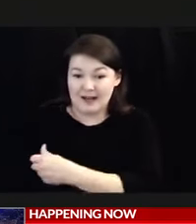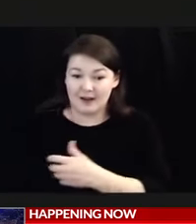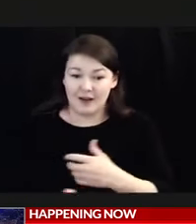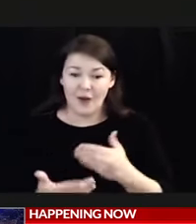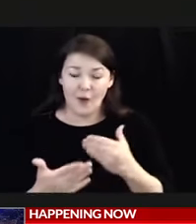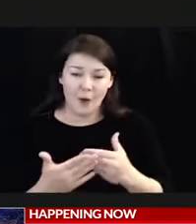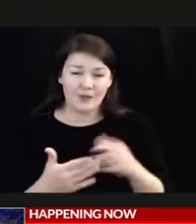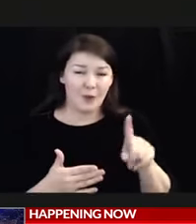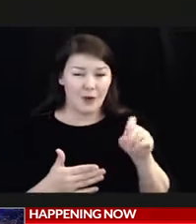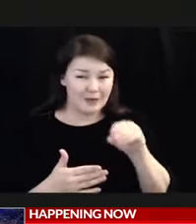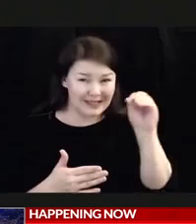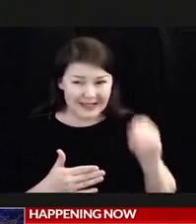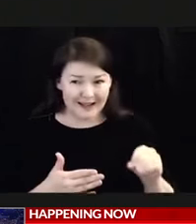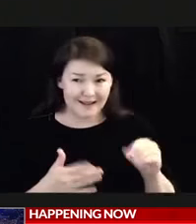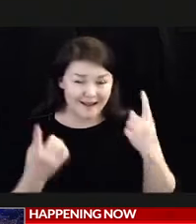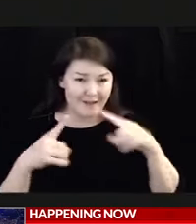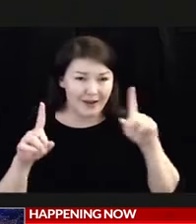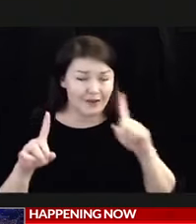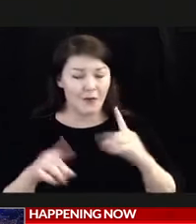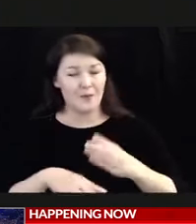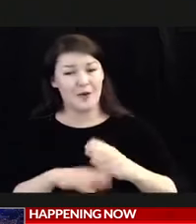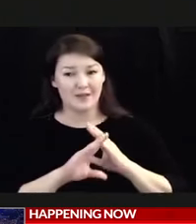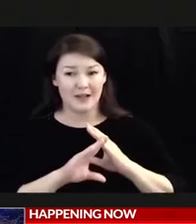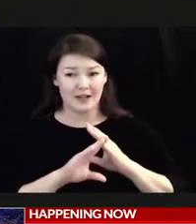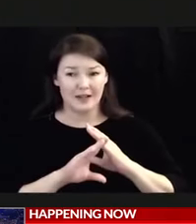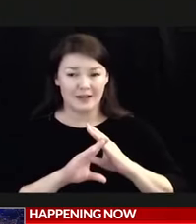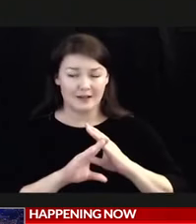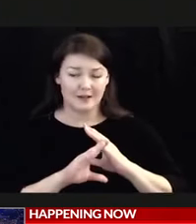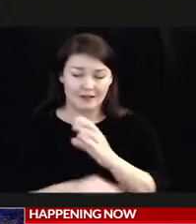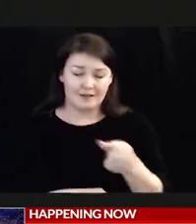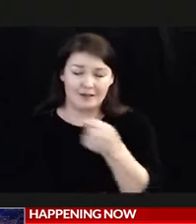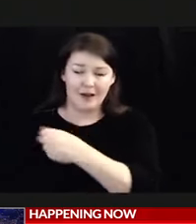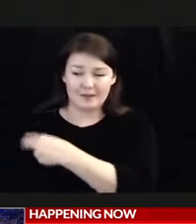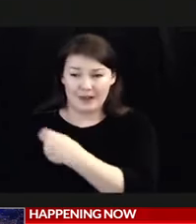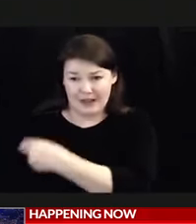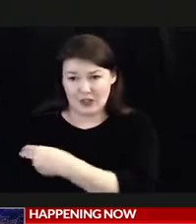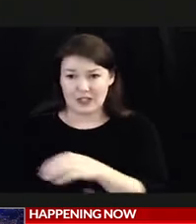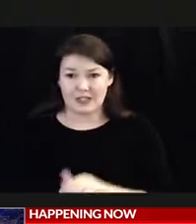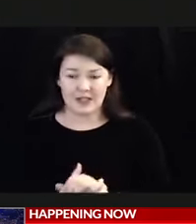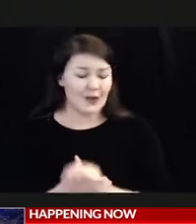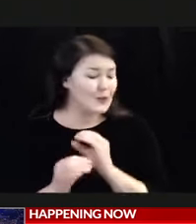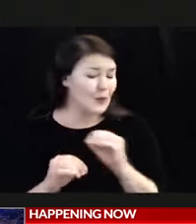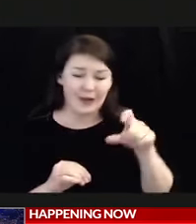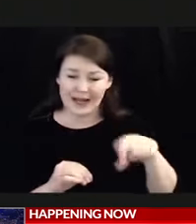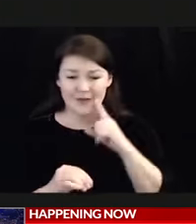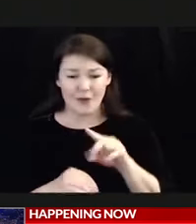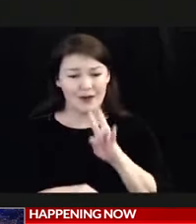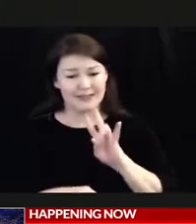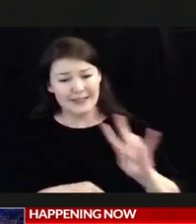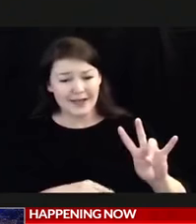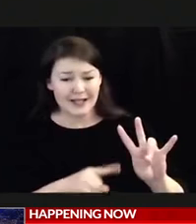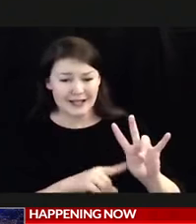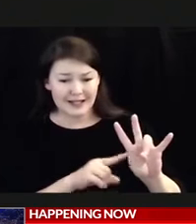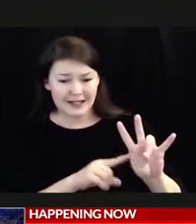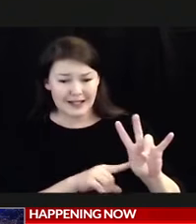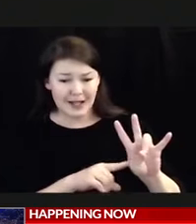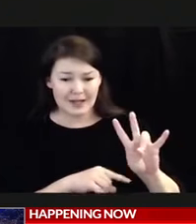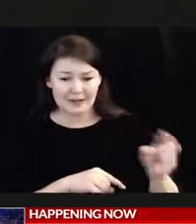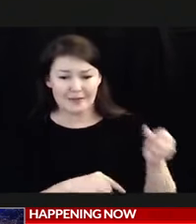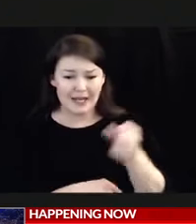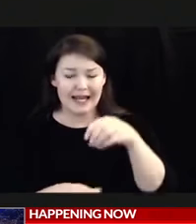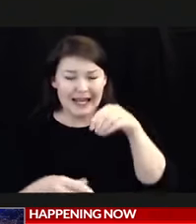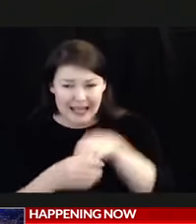effective at preventing hospitalizations for young people. And there's simply no need that those 7-year-olds are in the hospital, missing out on